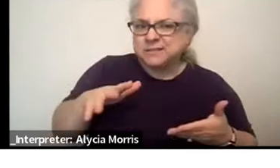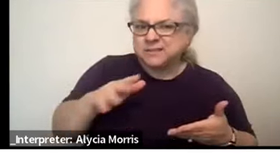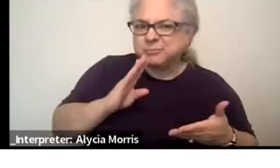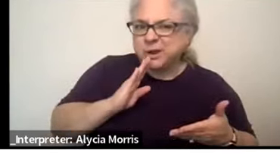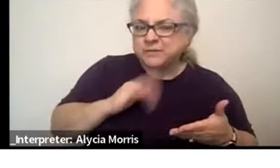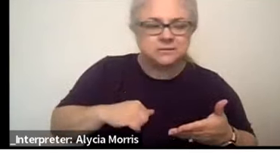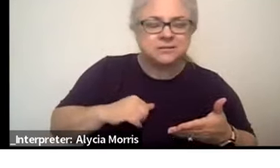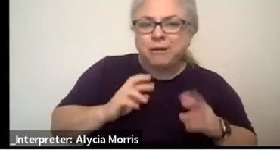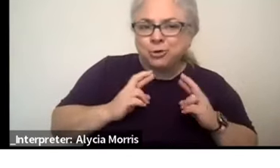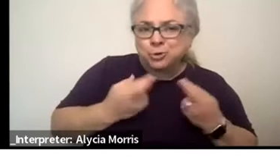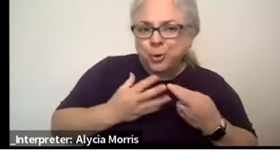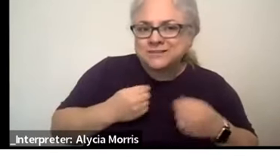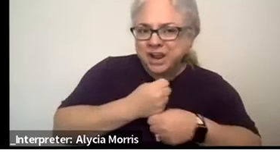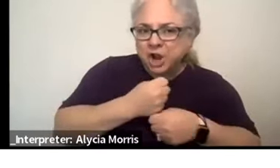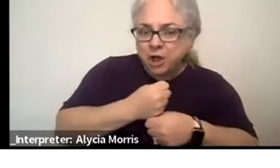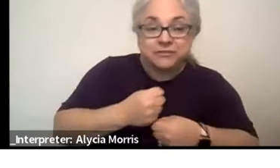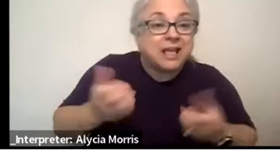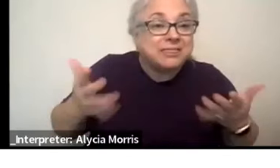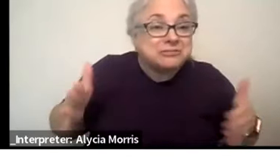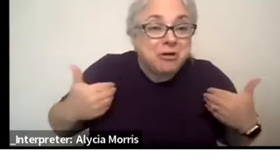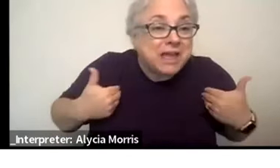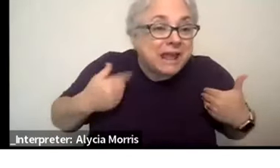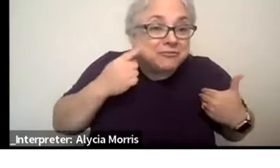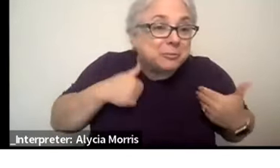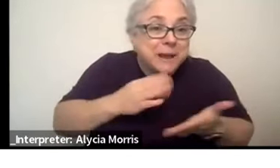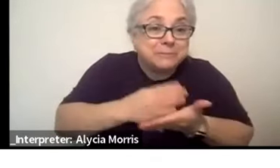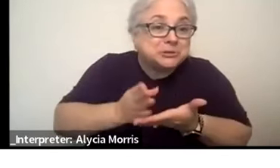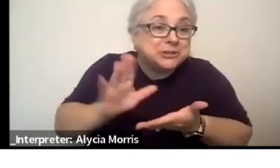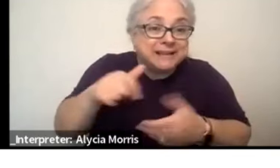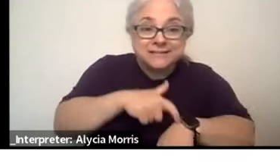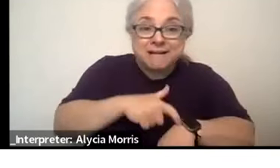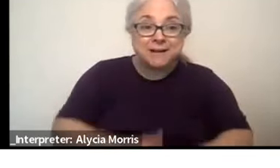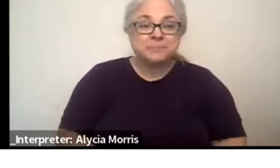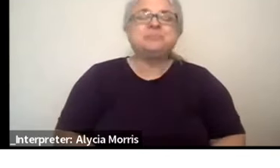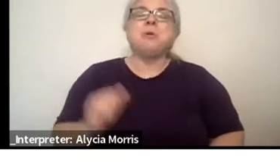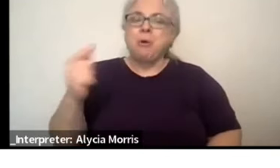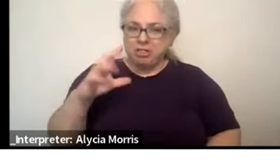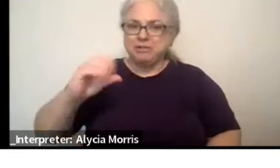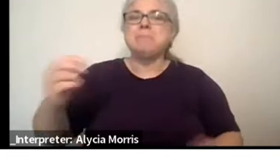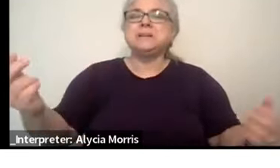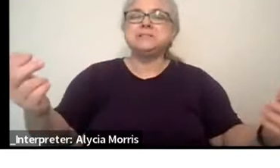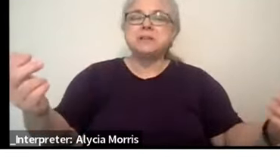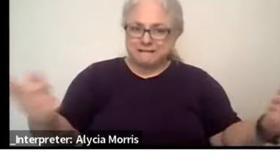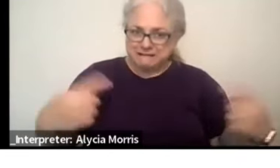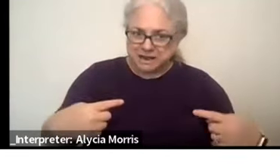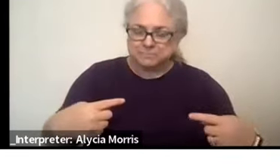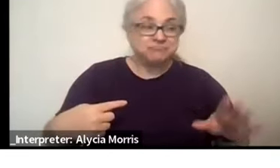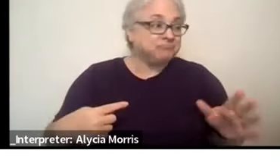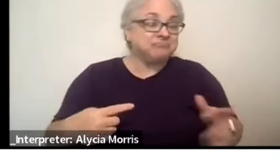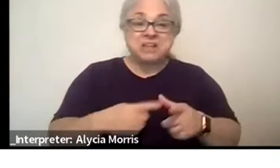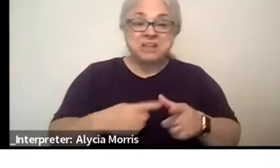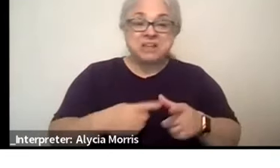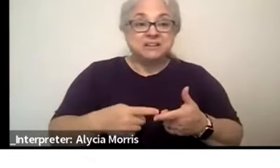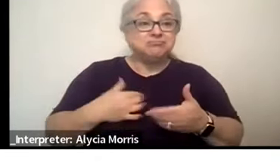because that's what I had in my budget as a new dean. And they came together, and the rest is history. They basically helped